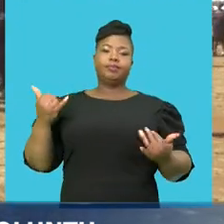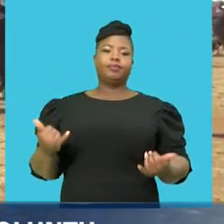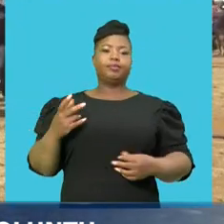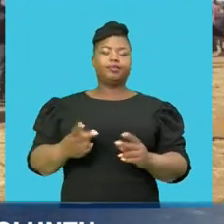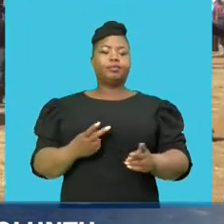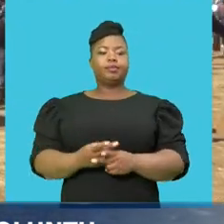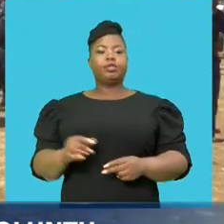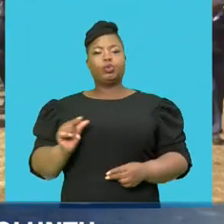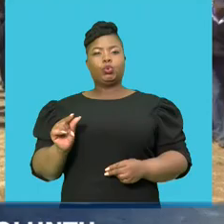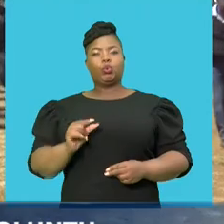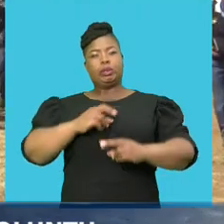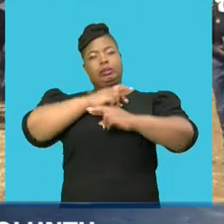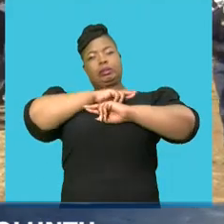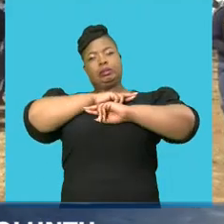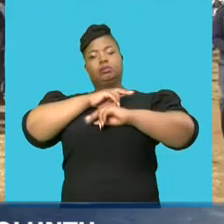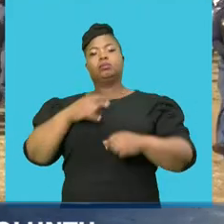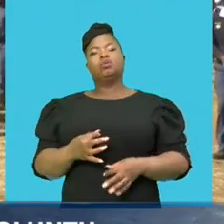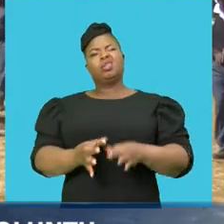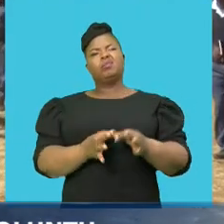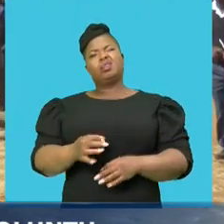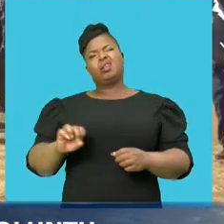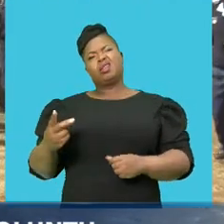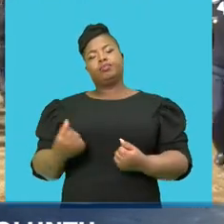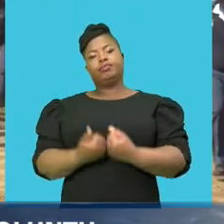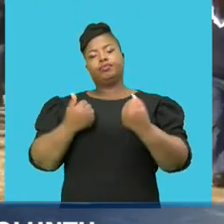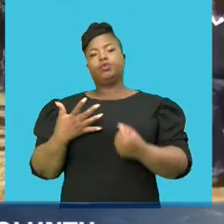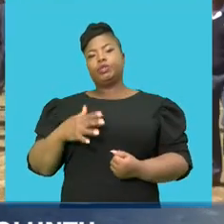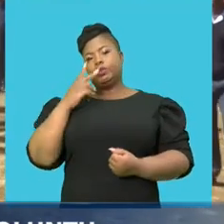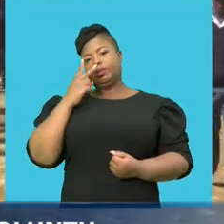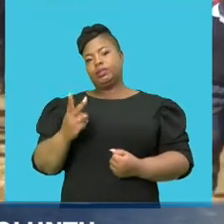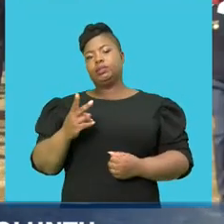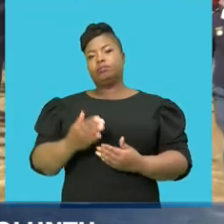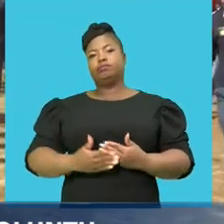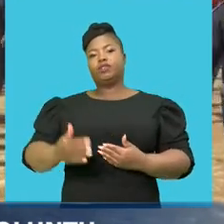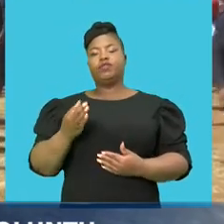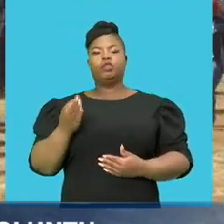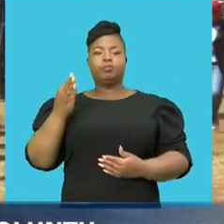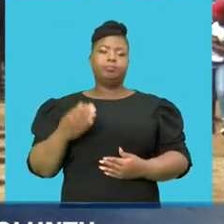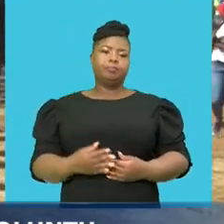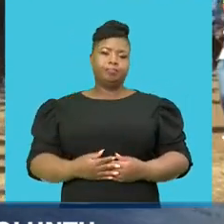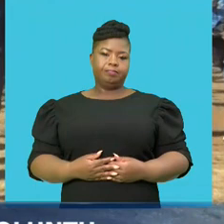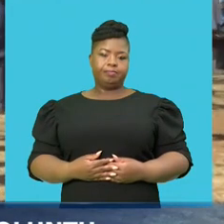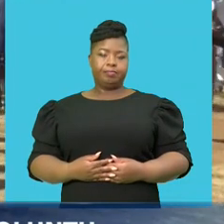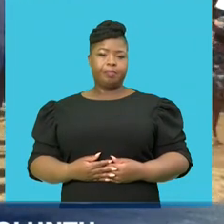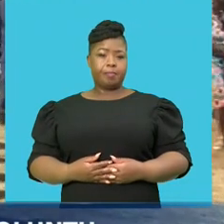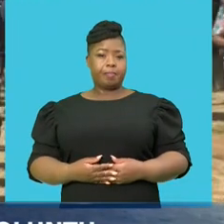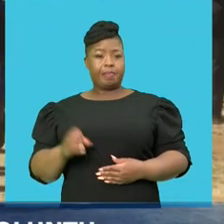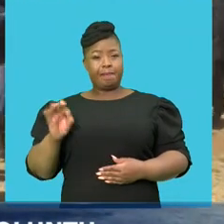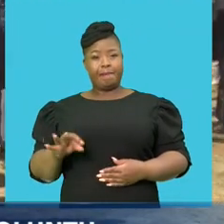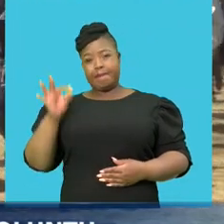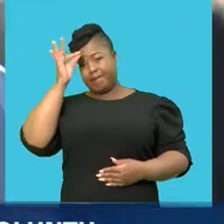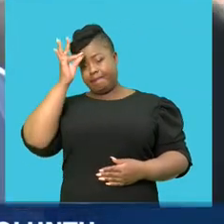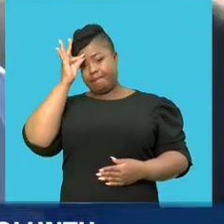ukuba athathe umhlala phantsi uthethe ngezinto angathanda ukuzibona ukuya phambili. Mangabona amapolisa